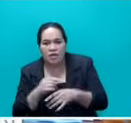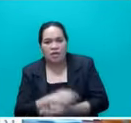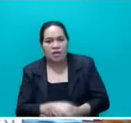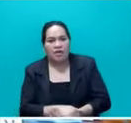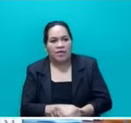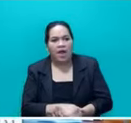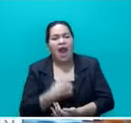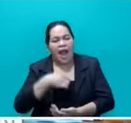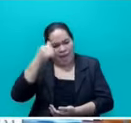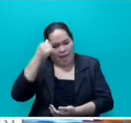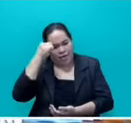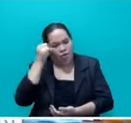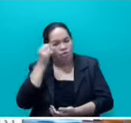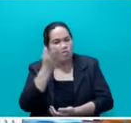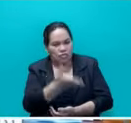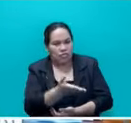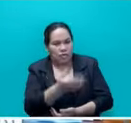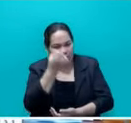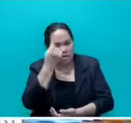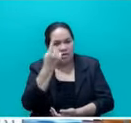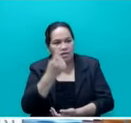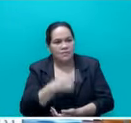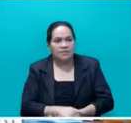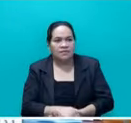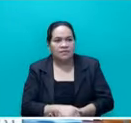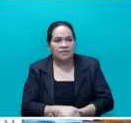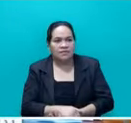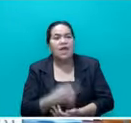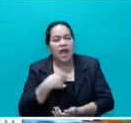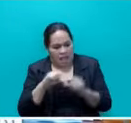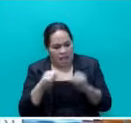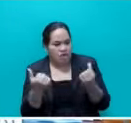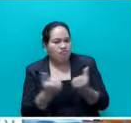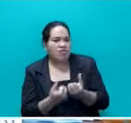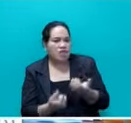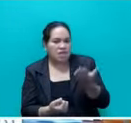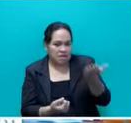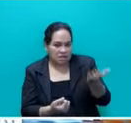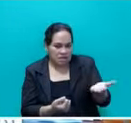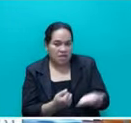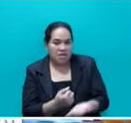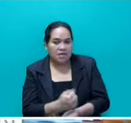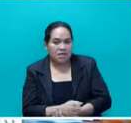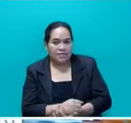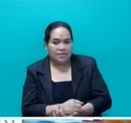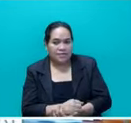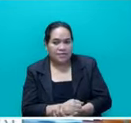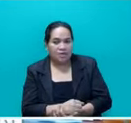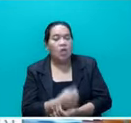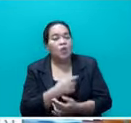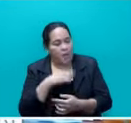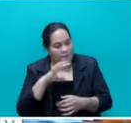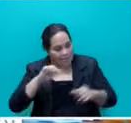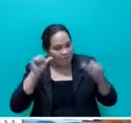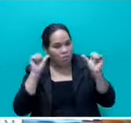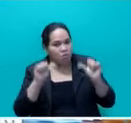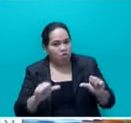what Honorable Nawekula is on about, and I agree with him in that respect, that we have to also